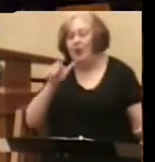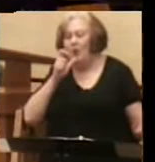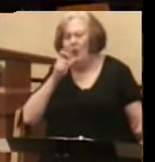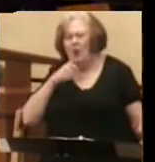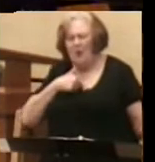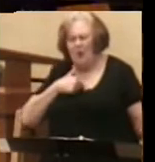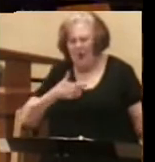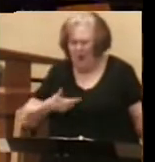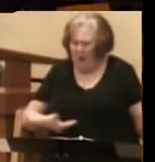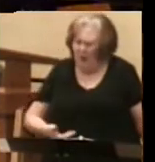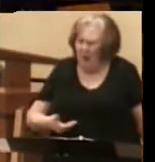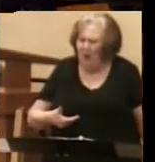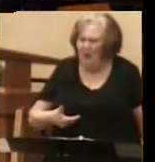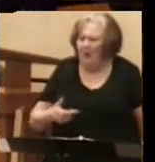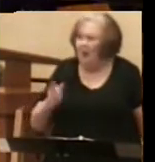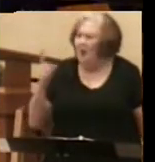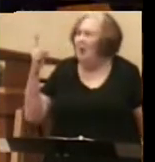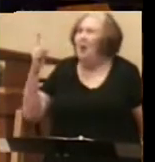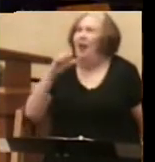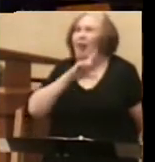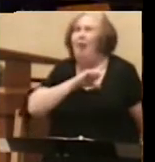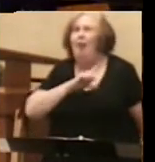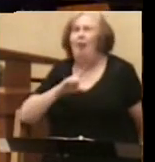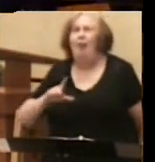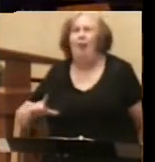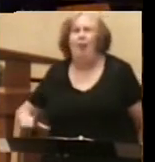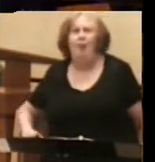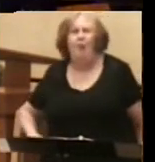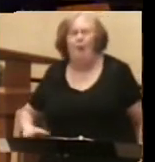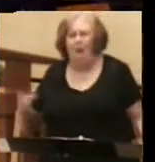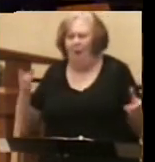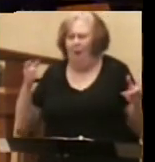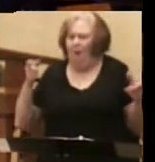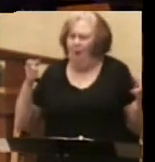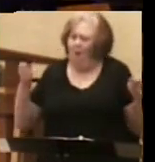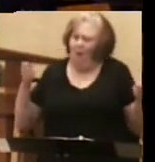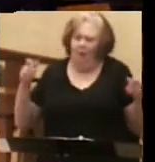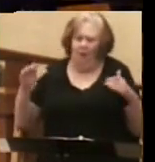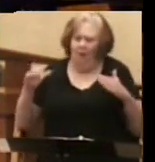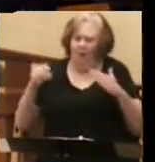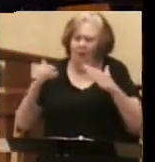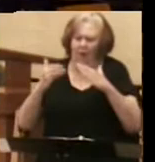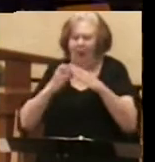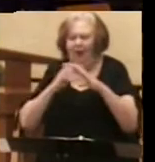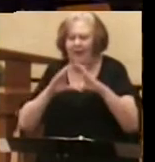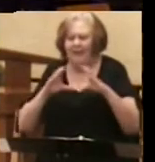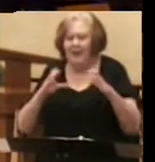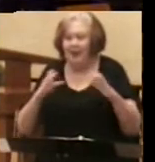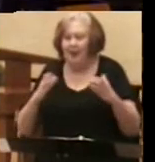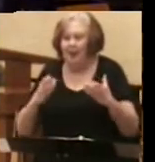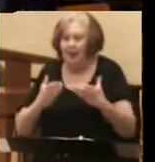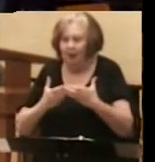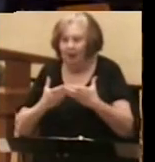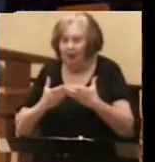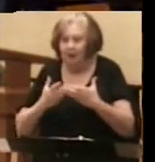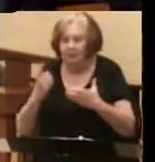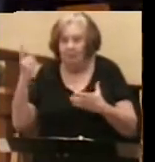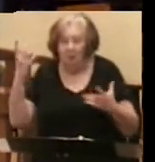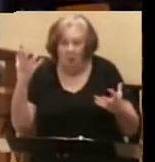I that the Lord of all the earth would care to know my